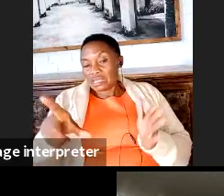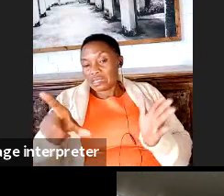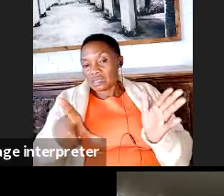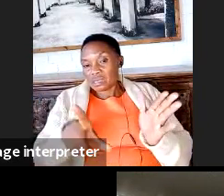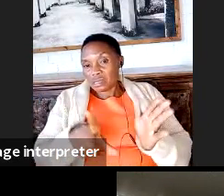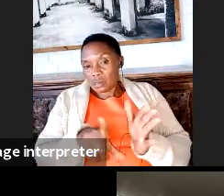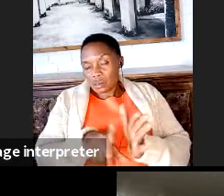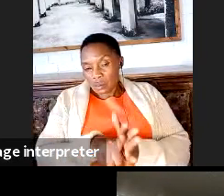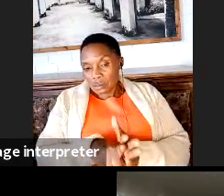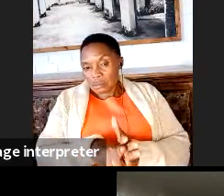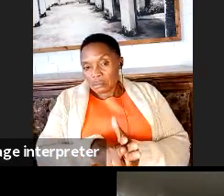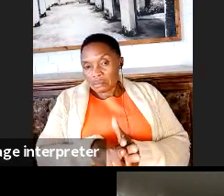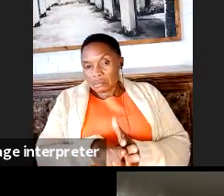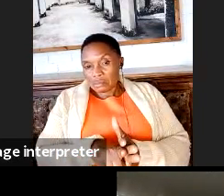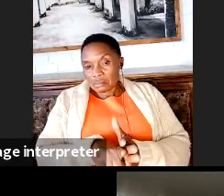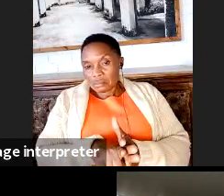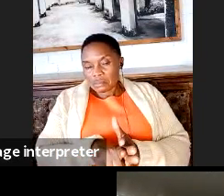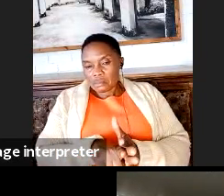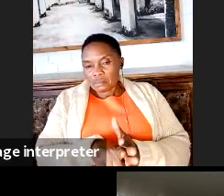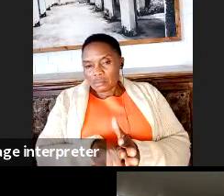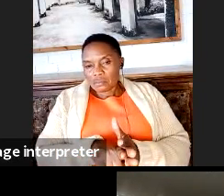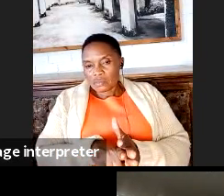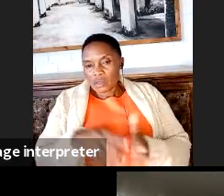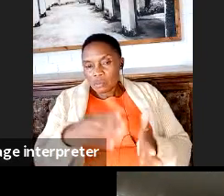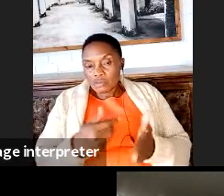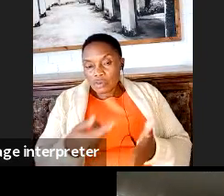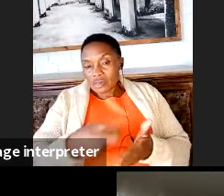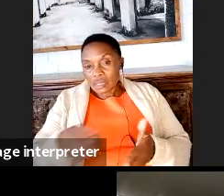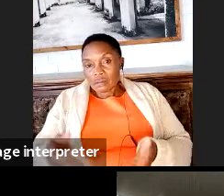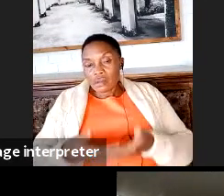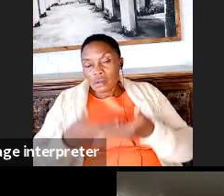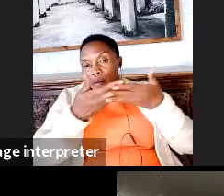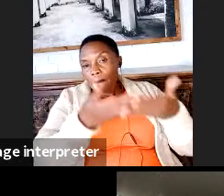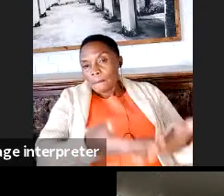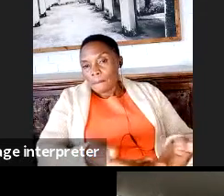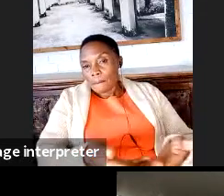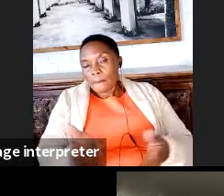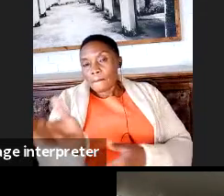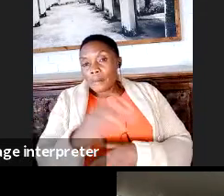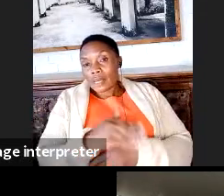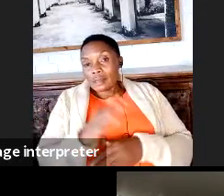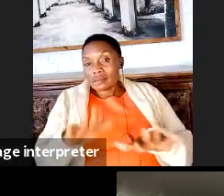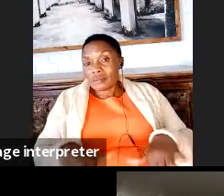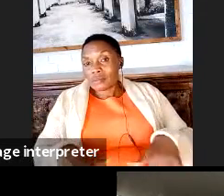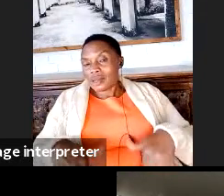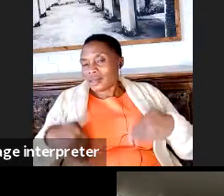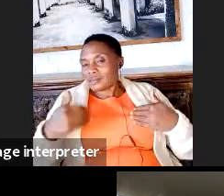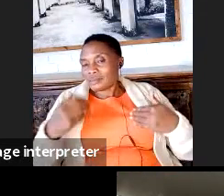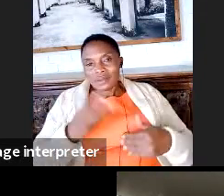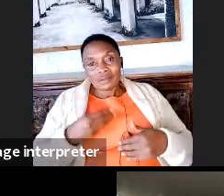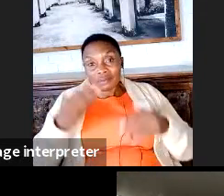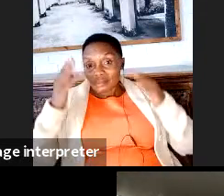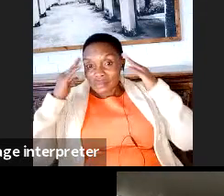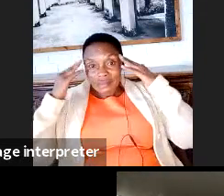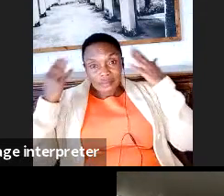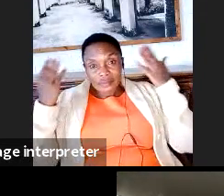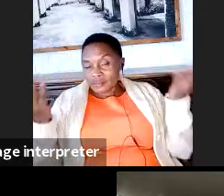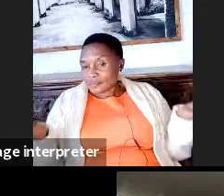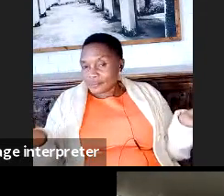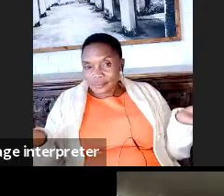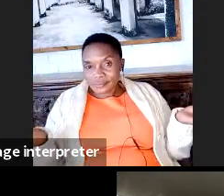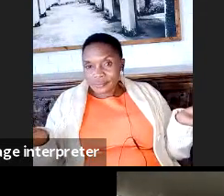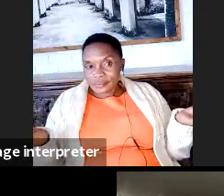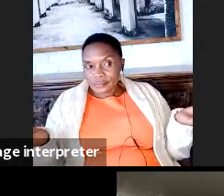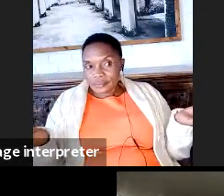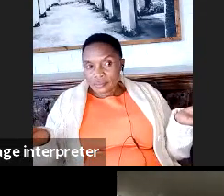or returns it back to Parliament. Currently, we don't know, So, I mean, it just explains